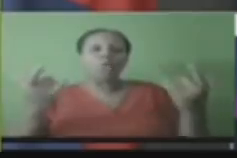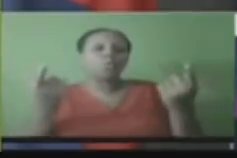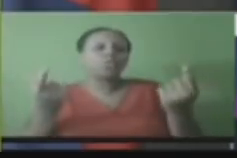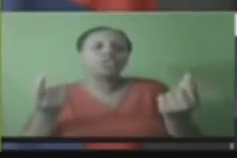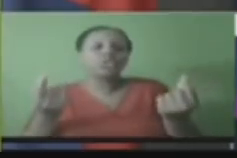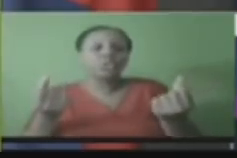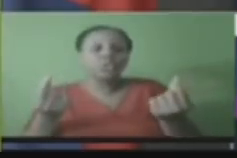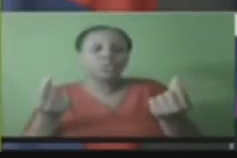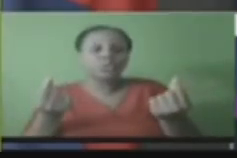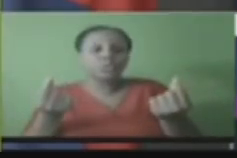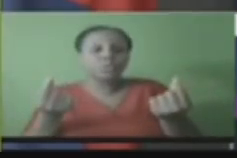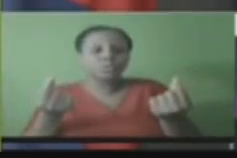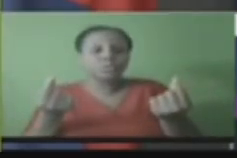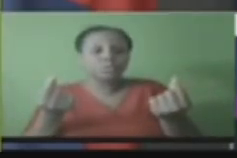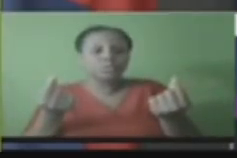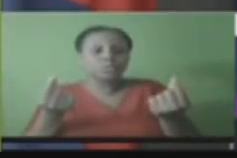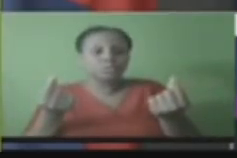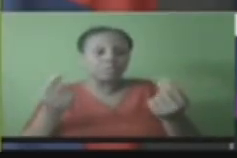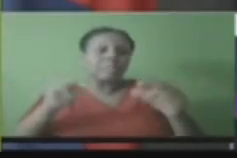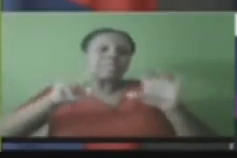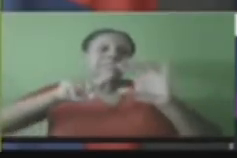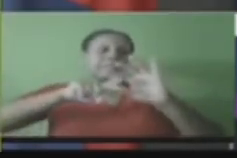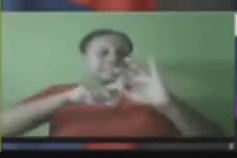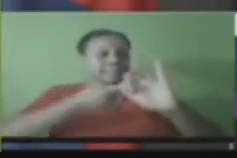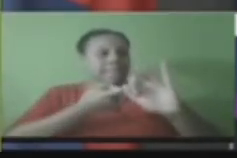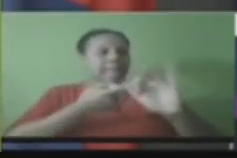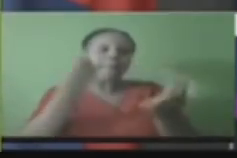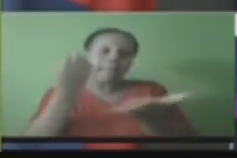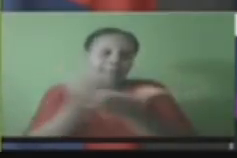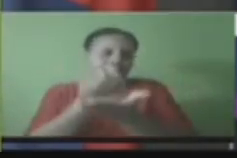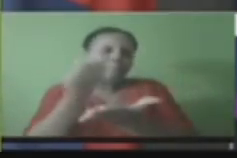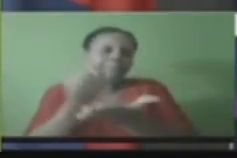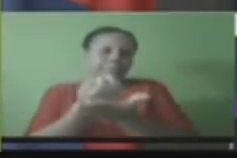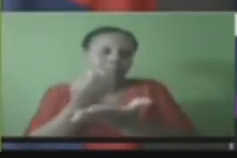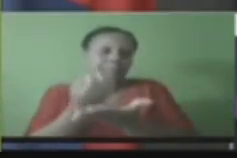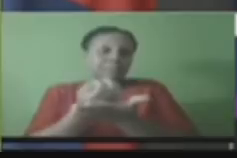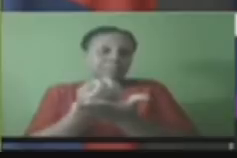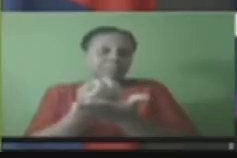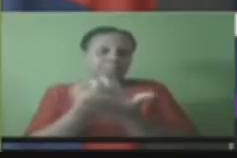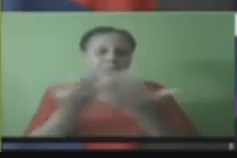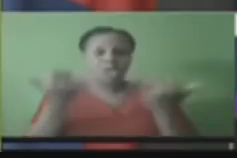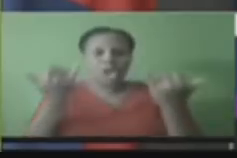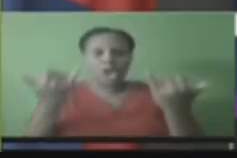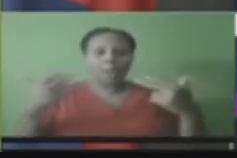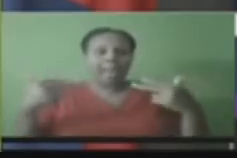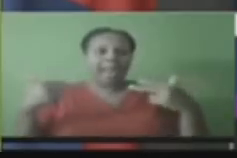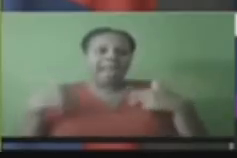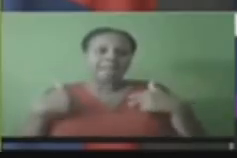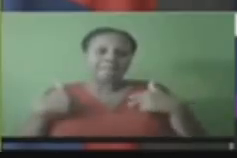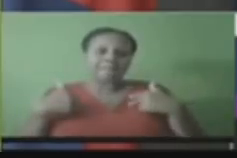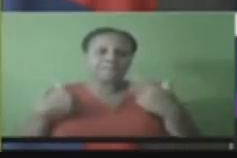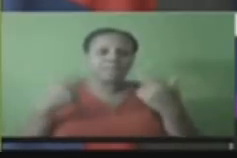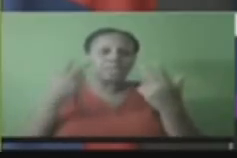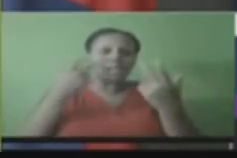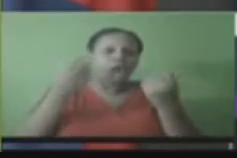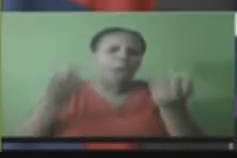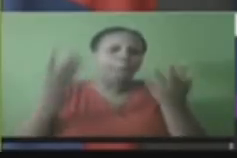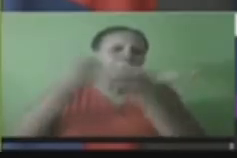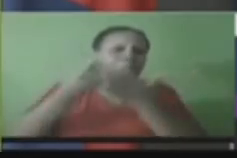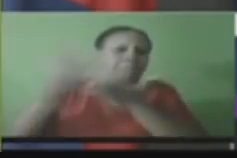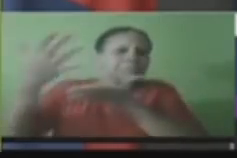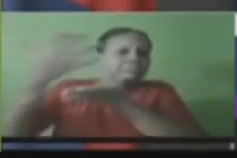to use a phrase, right? We will have to look at the revenue. But we always keep an eye